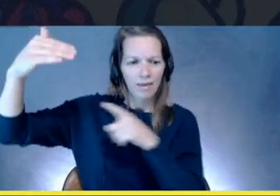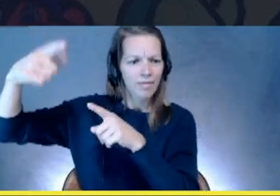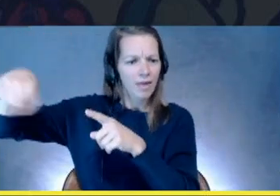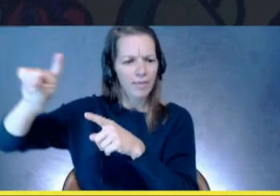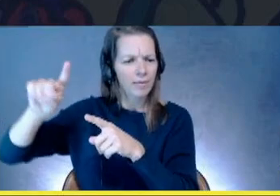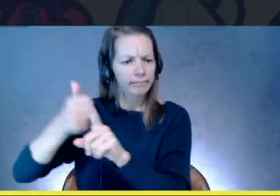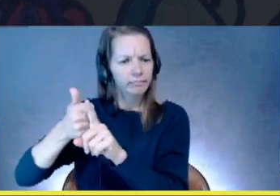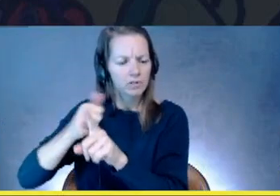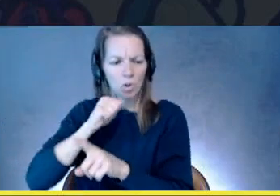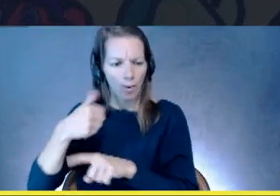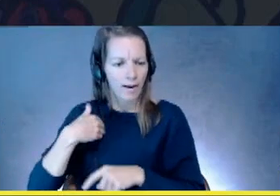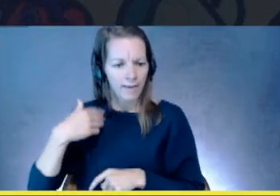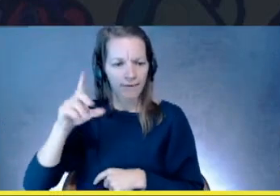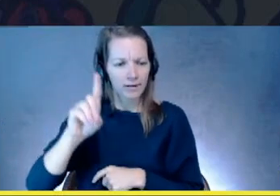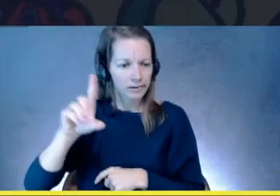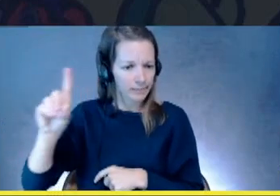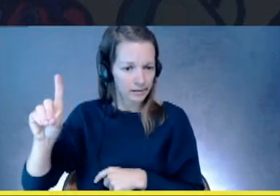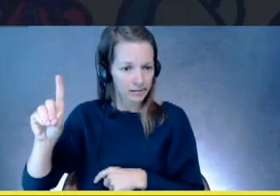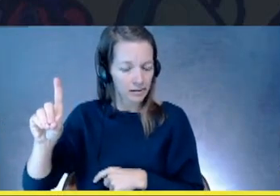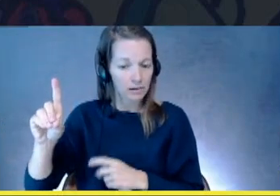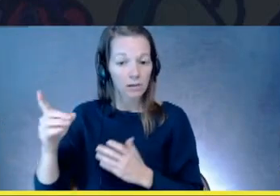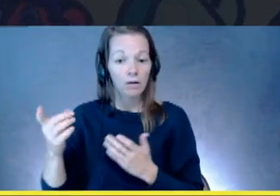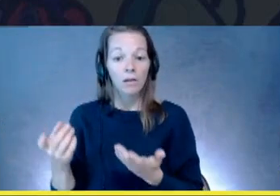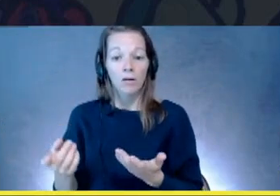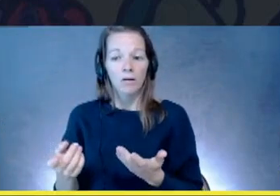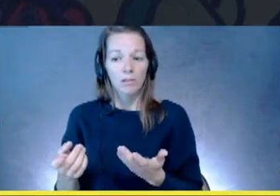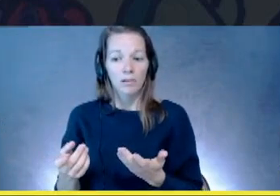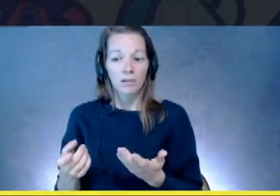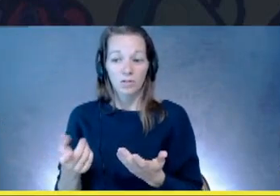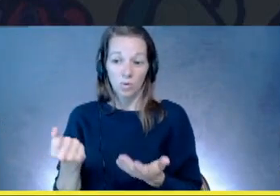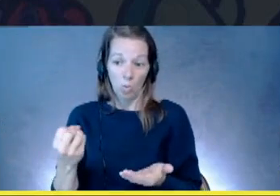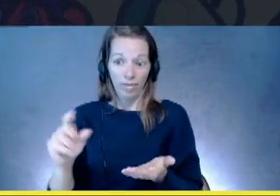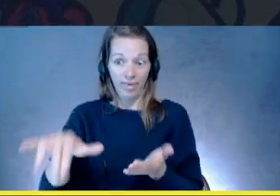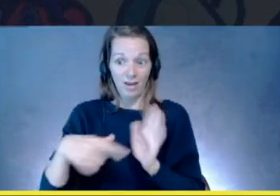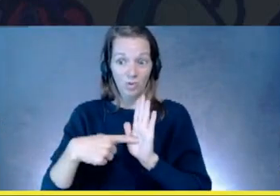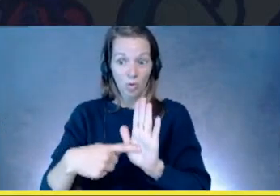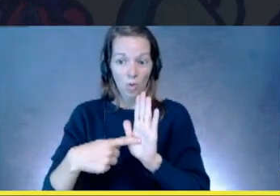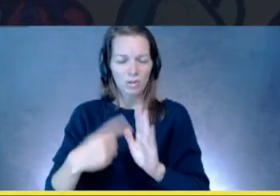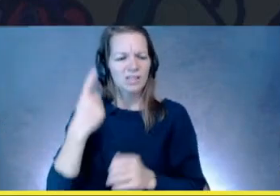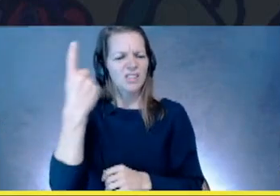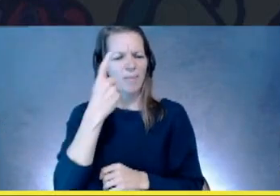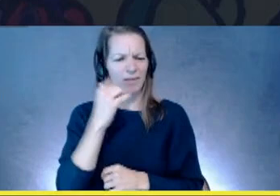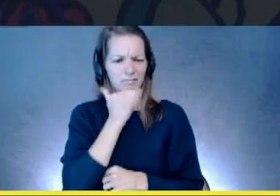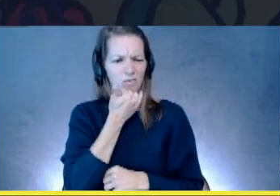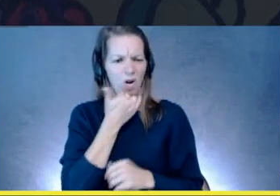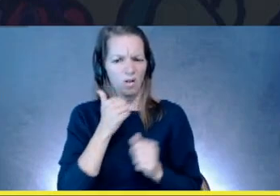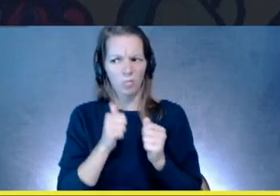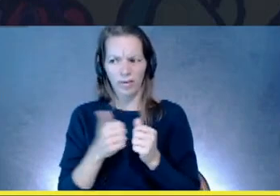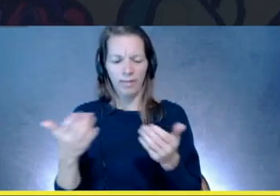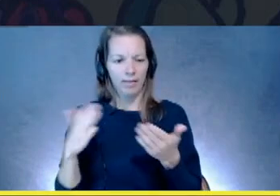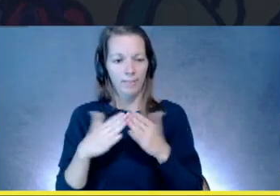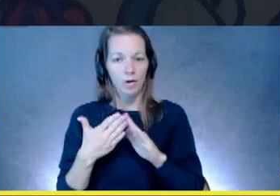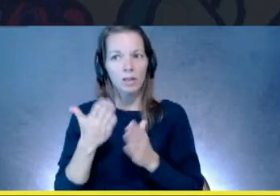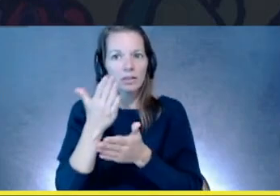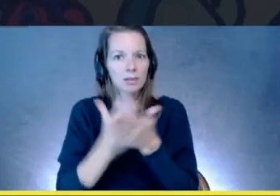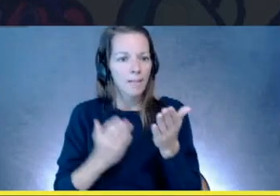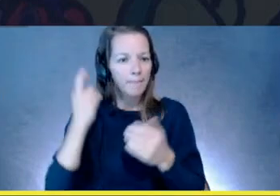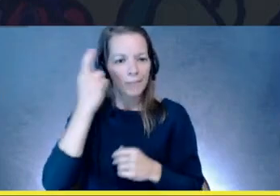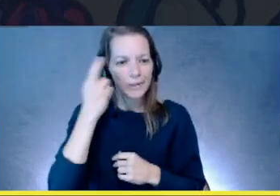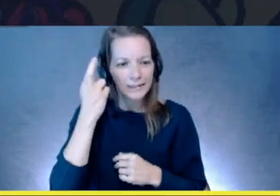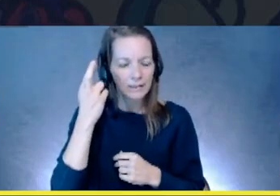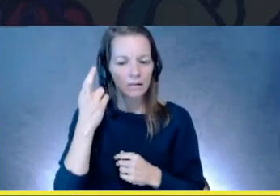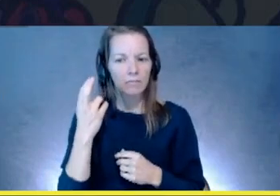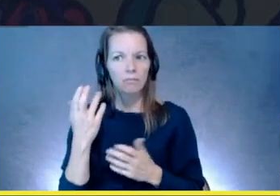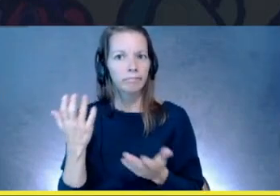developmental disabilities. And that itself showcases that something is going wrong in the community. There are some reason, for some